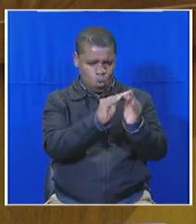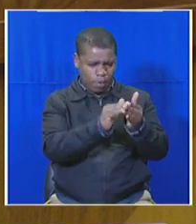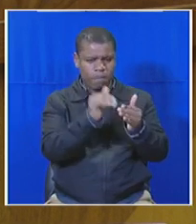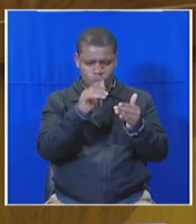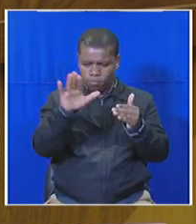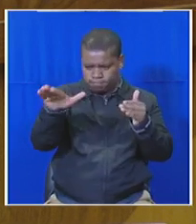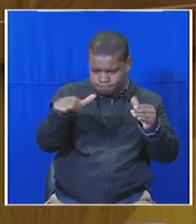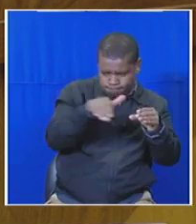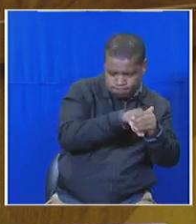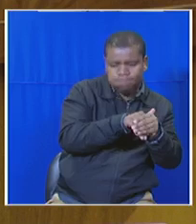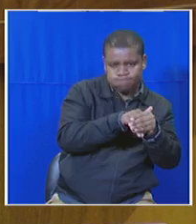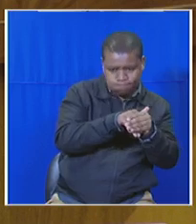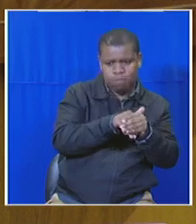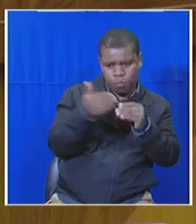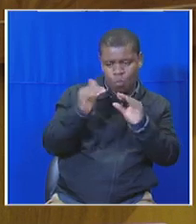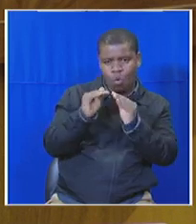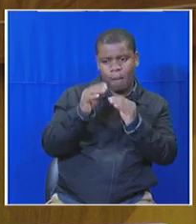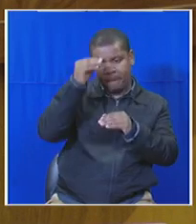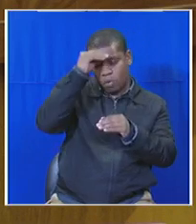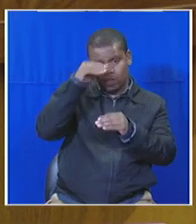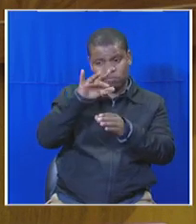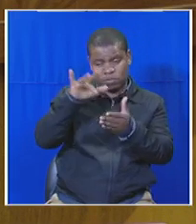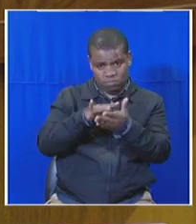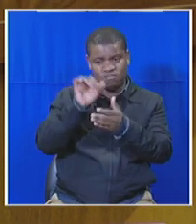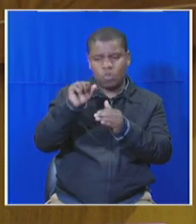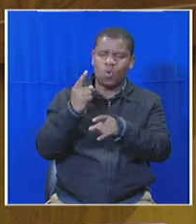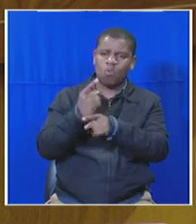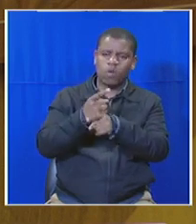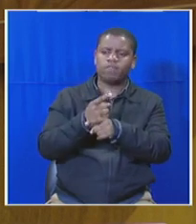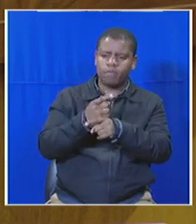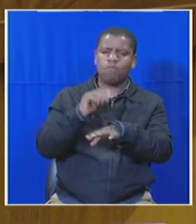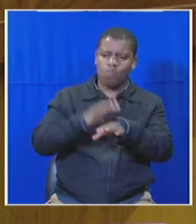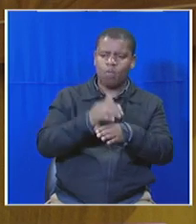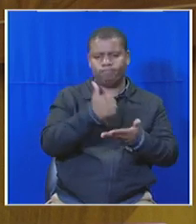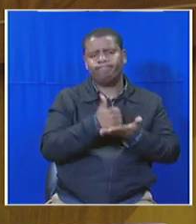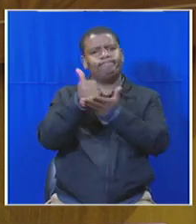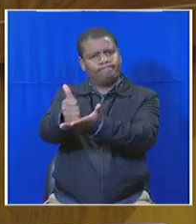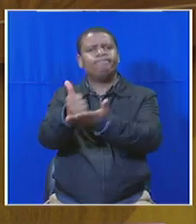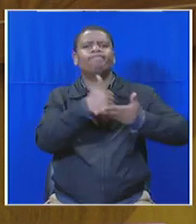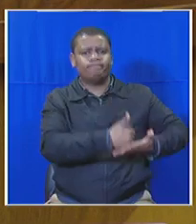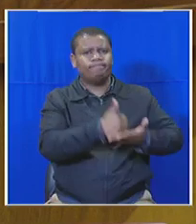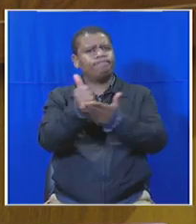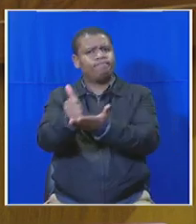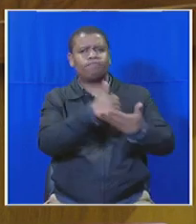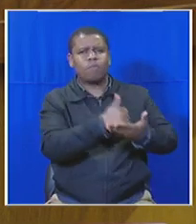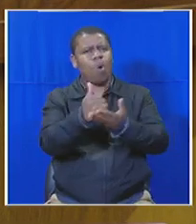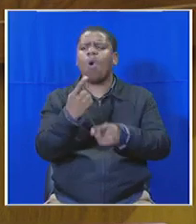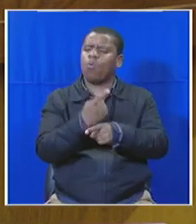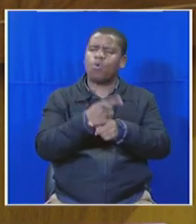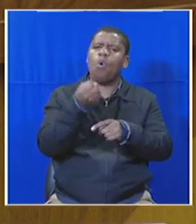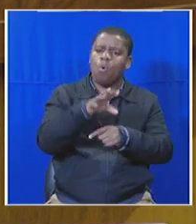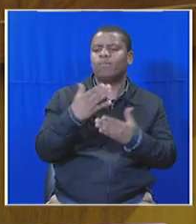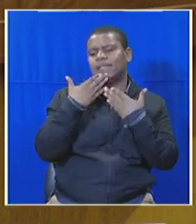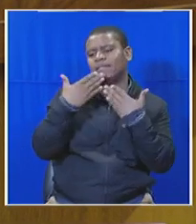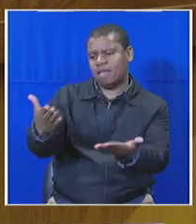those police officers with prayers for protection and to meet their other needs, or merely just to express thanks for good